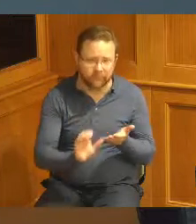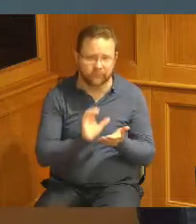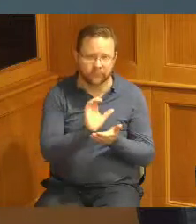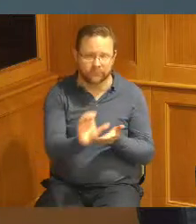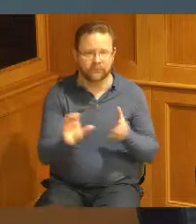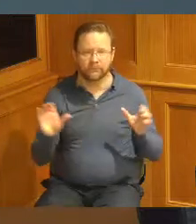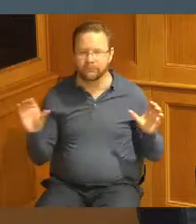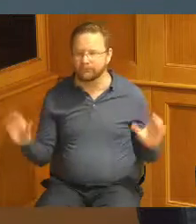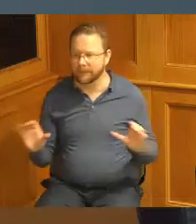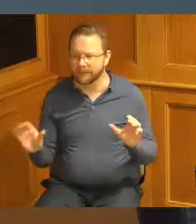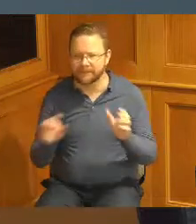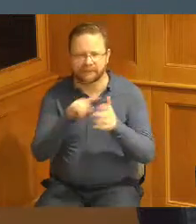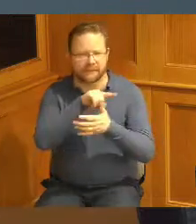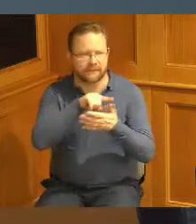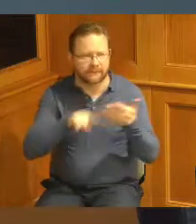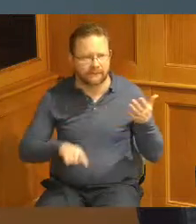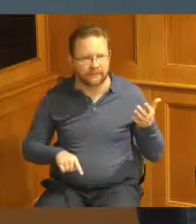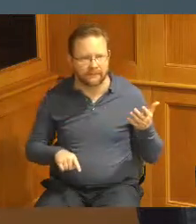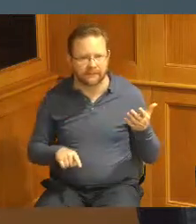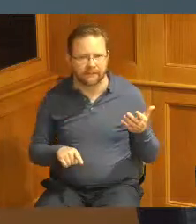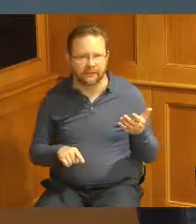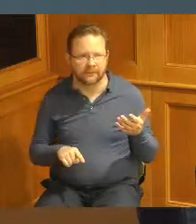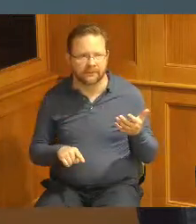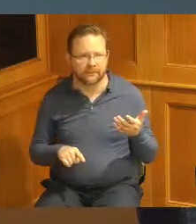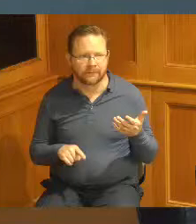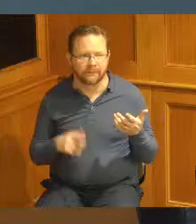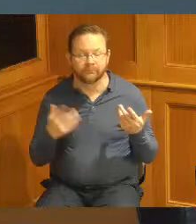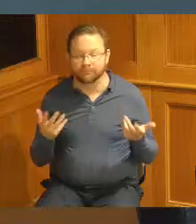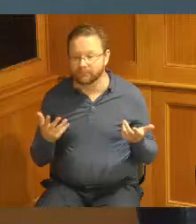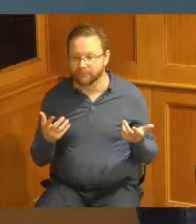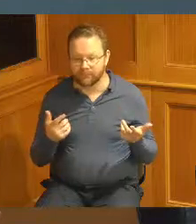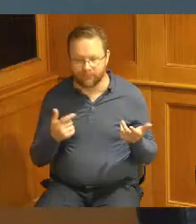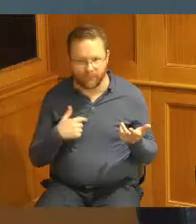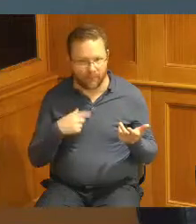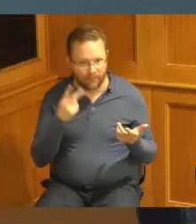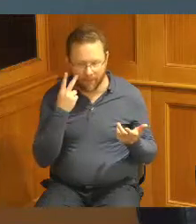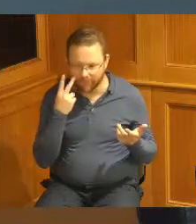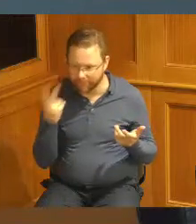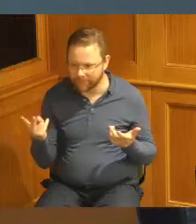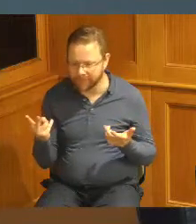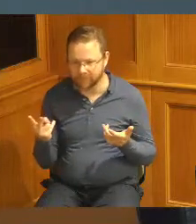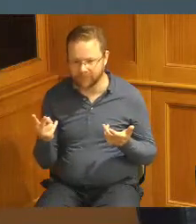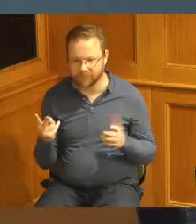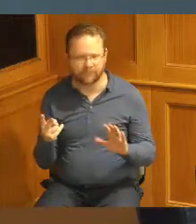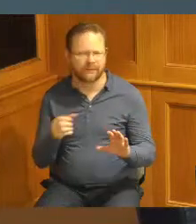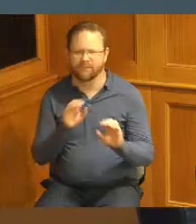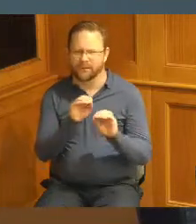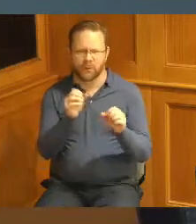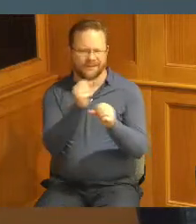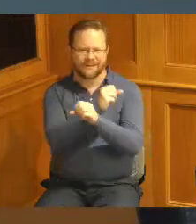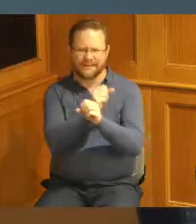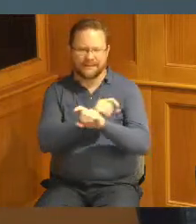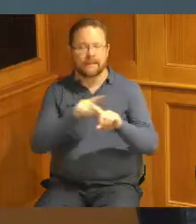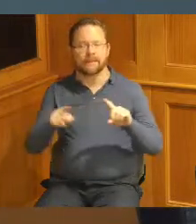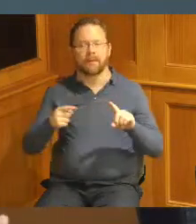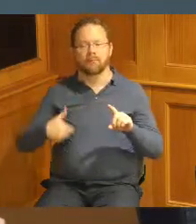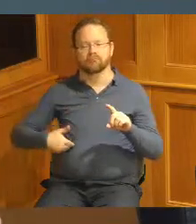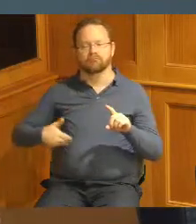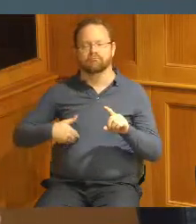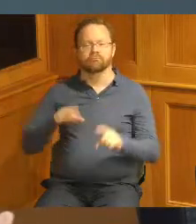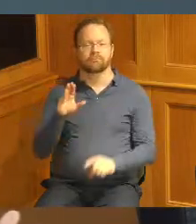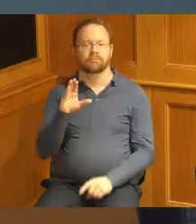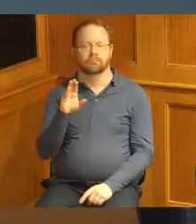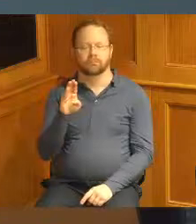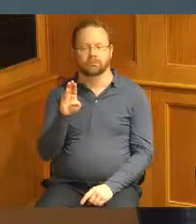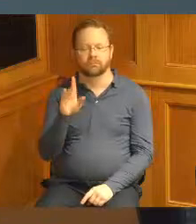activities, which only allows them, I've seen, and I have no data on this, but I've seen, for instance, Blink was